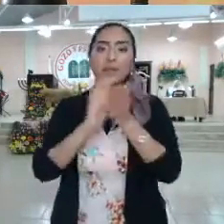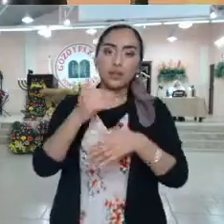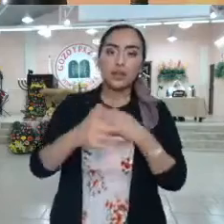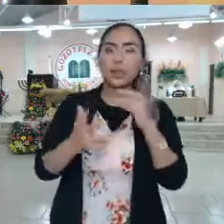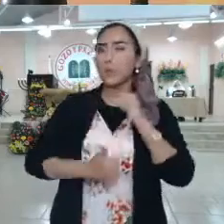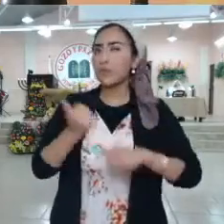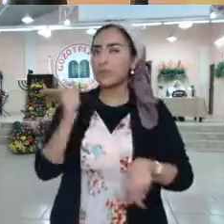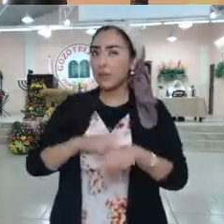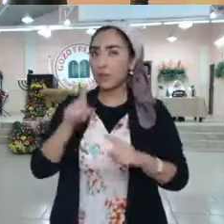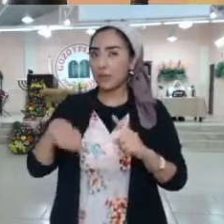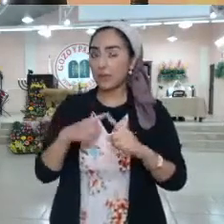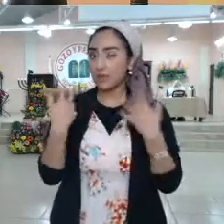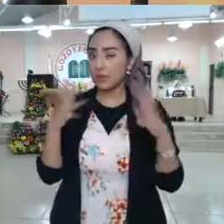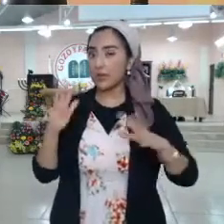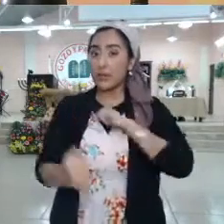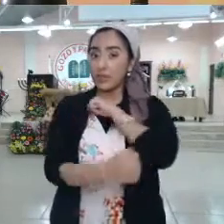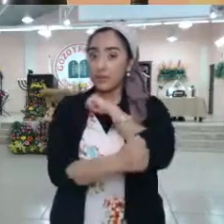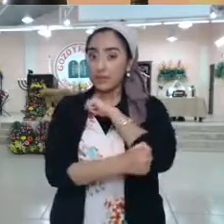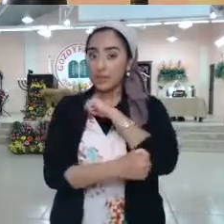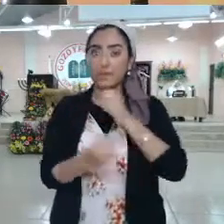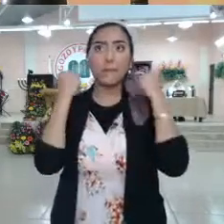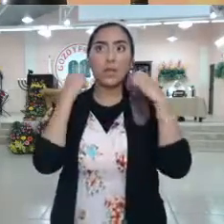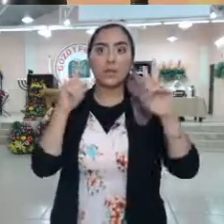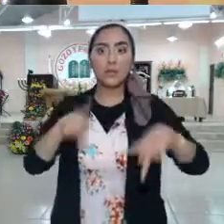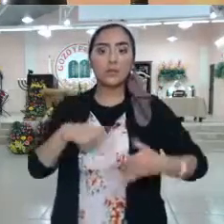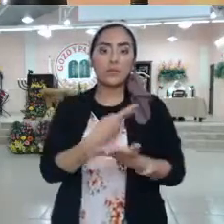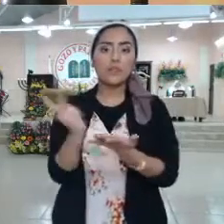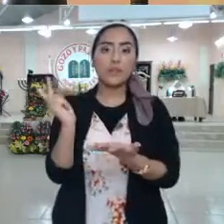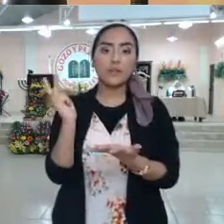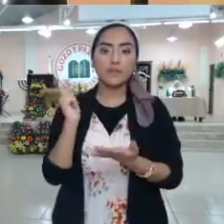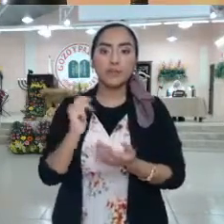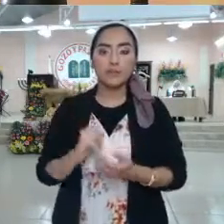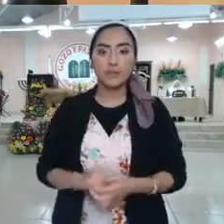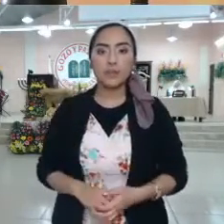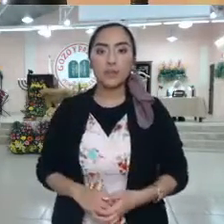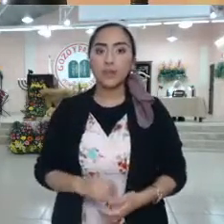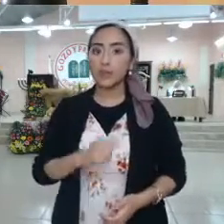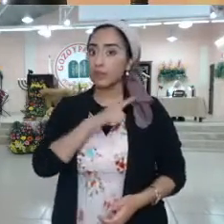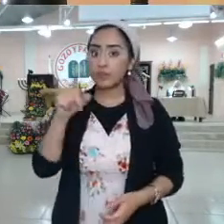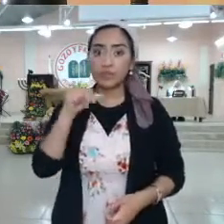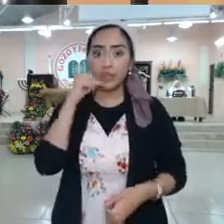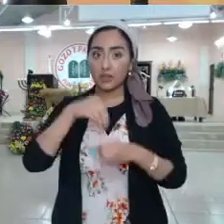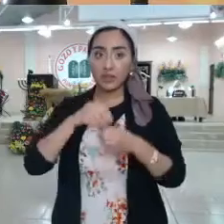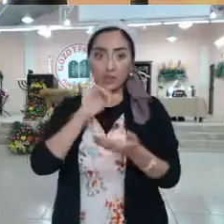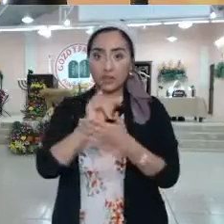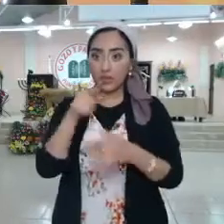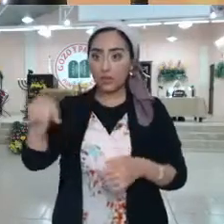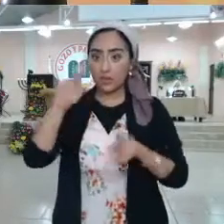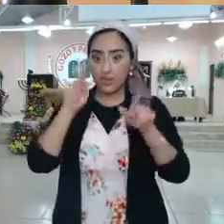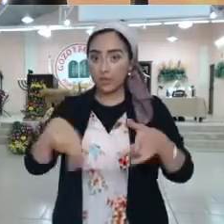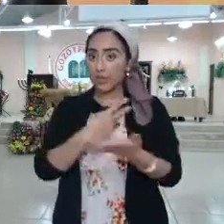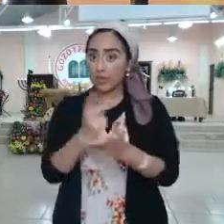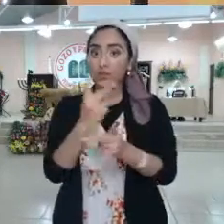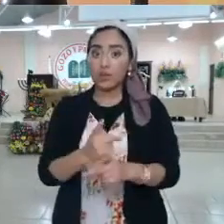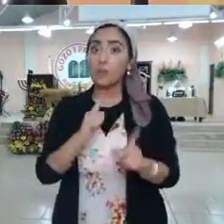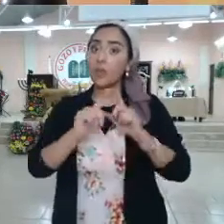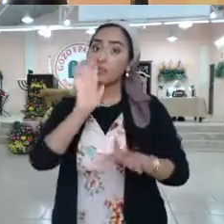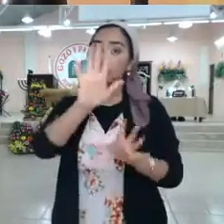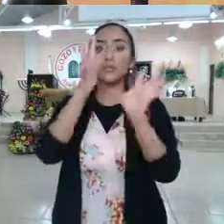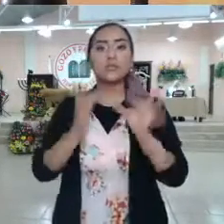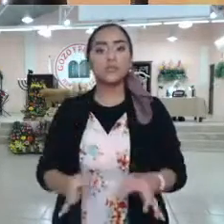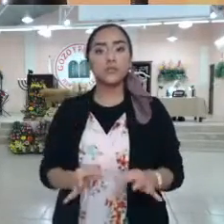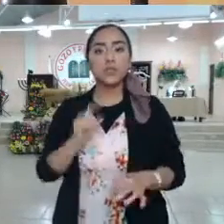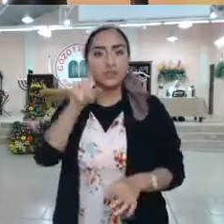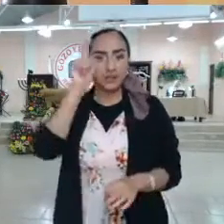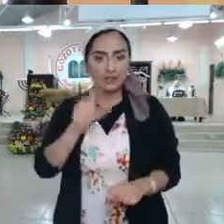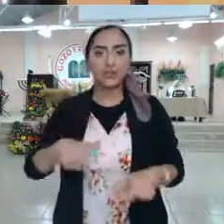Pesach, Hamatzot, and generally after Pesach, many people are reprobated. May you not be in the list, may you not be in the list,